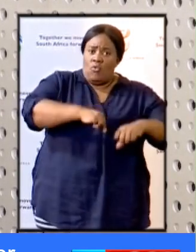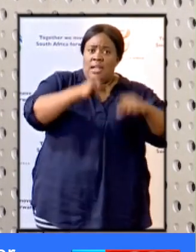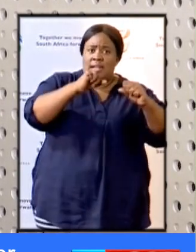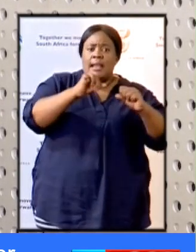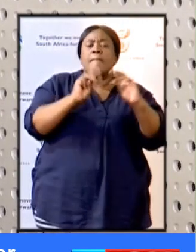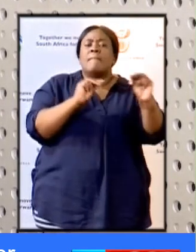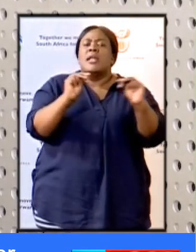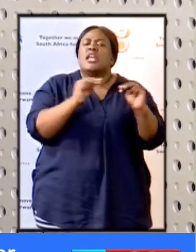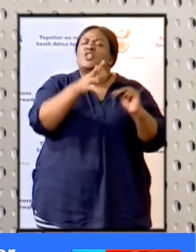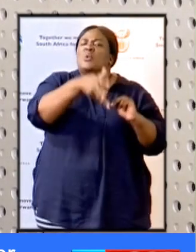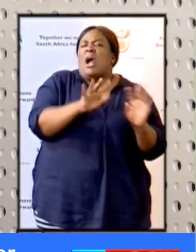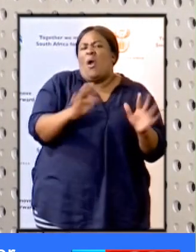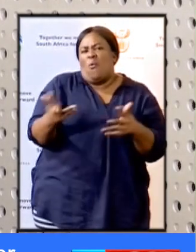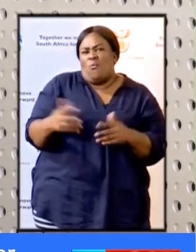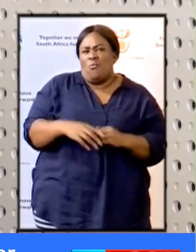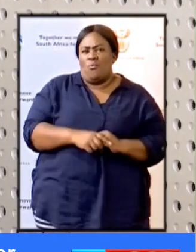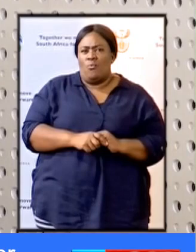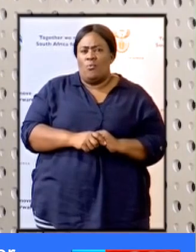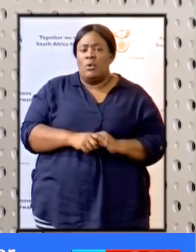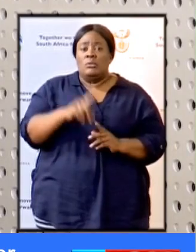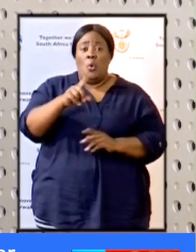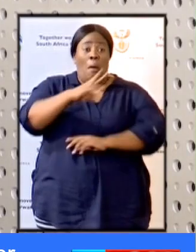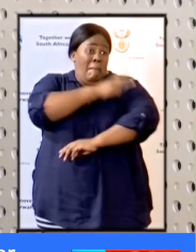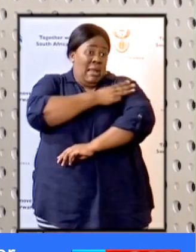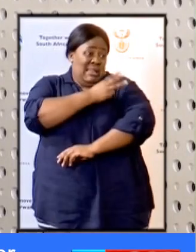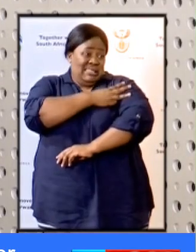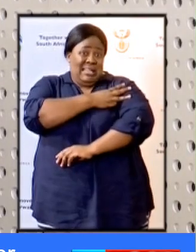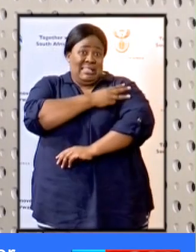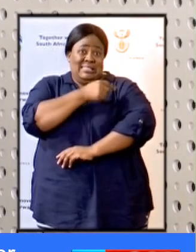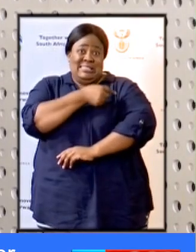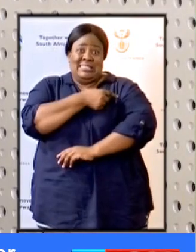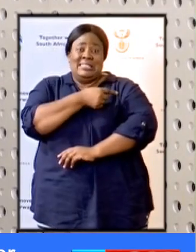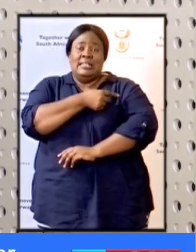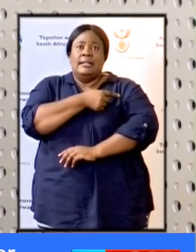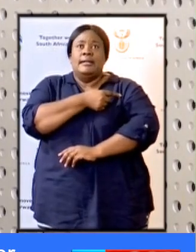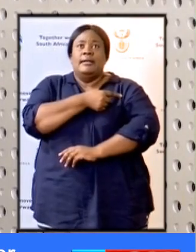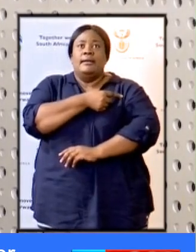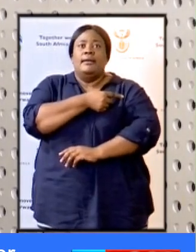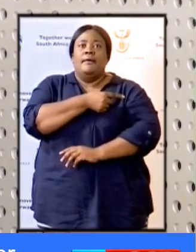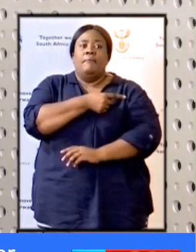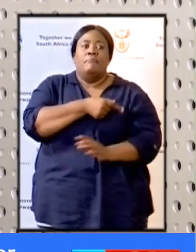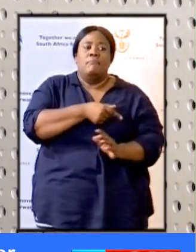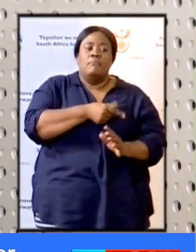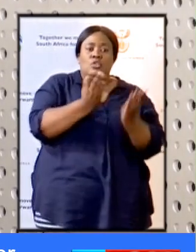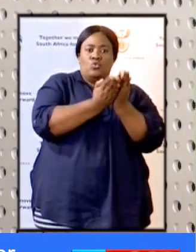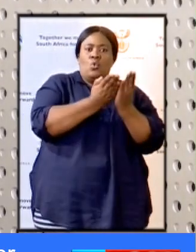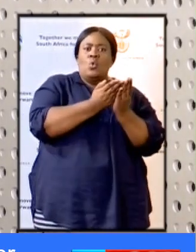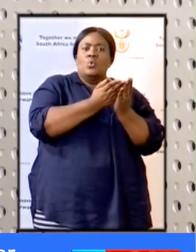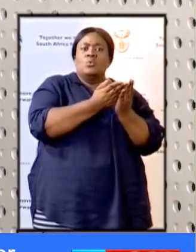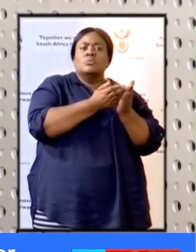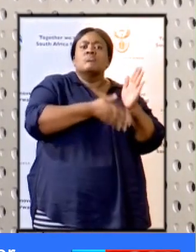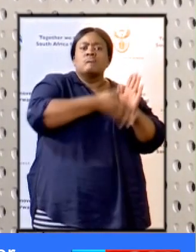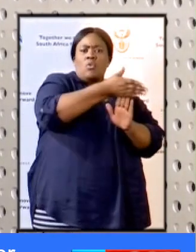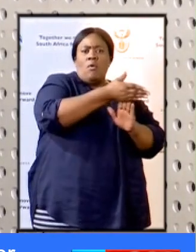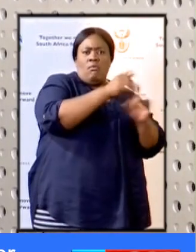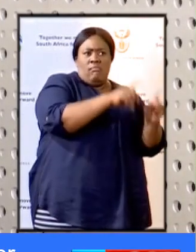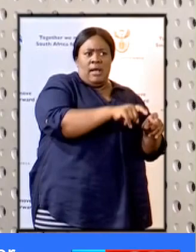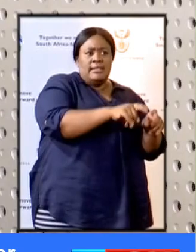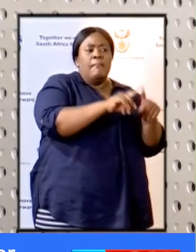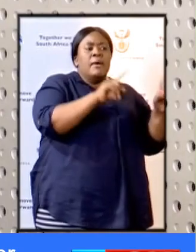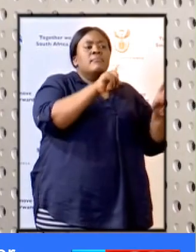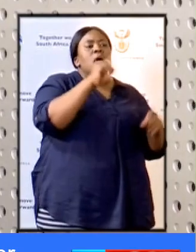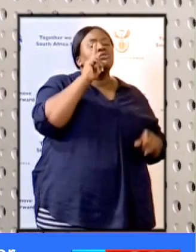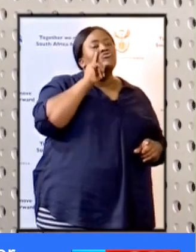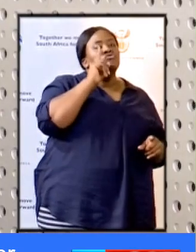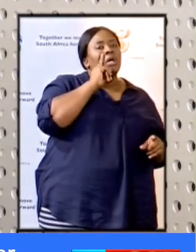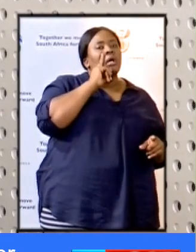them. So when managers now in May go to schools, they are going to have to consider how many of their teachers